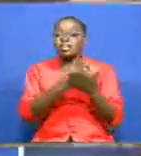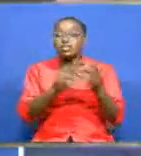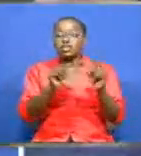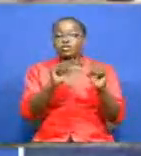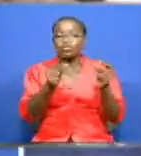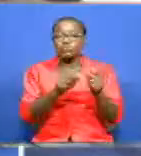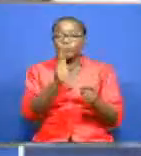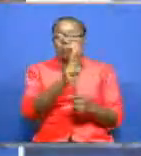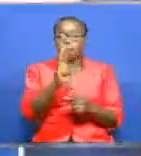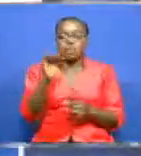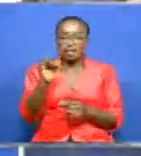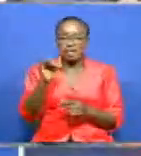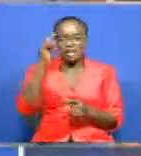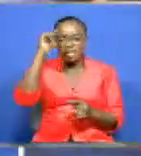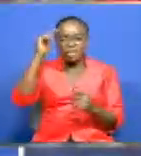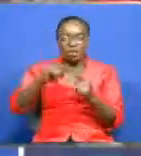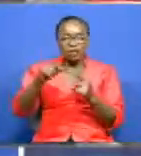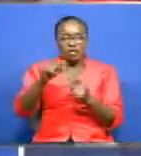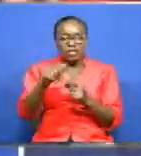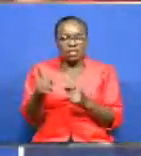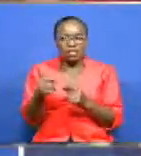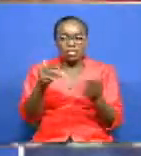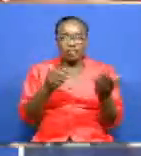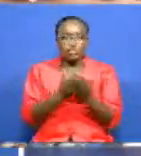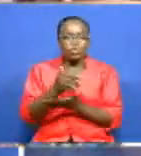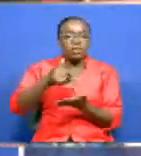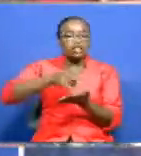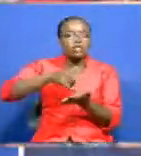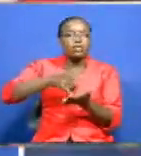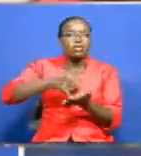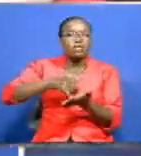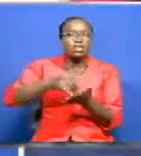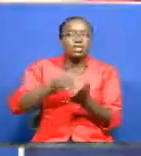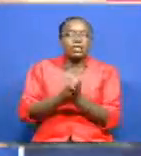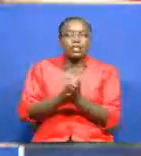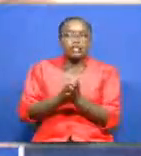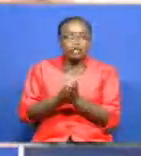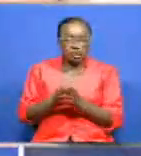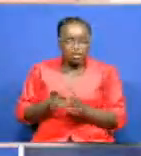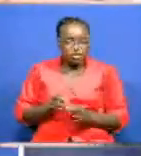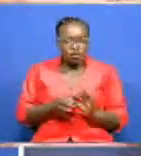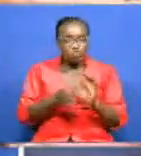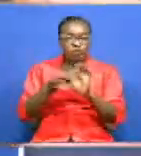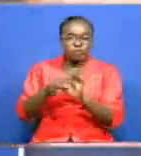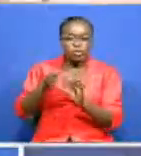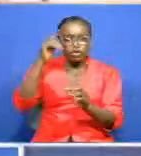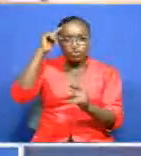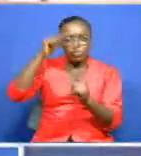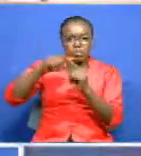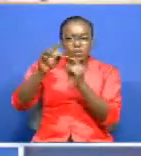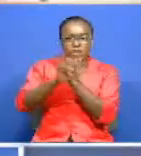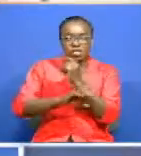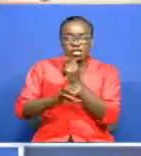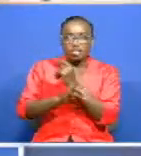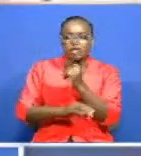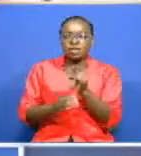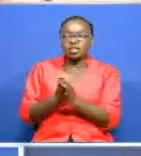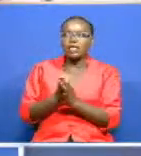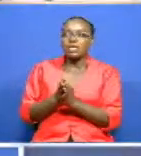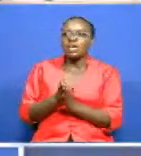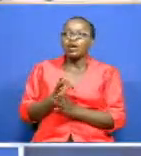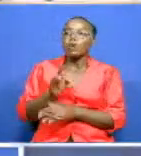Bridges Initiative seeks to, among others, ensure inclusivity and entrench the unity of purpose in the country. We